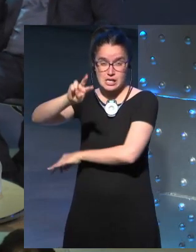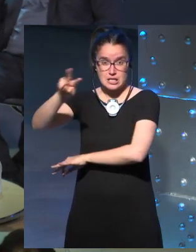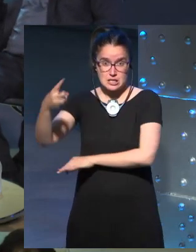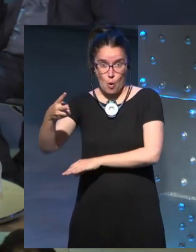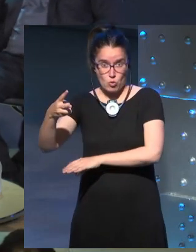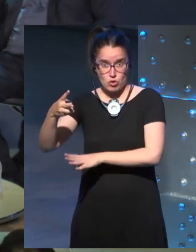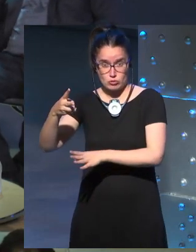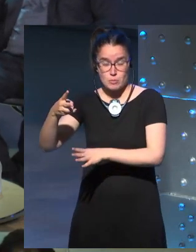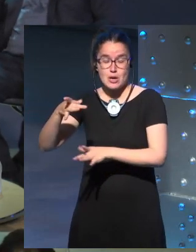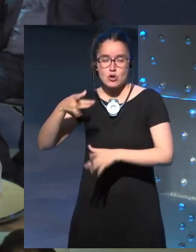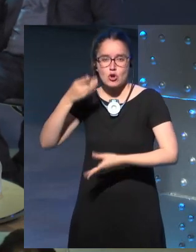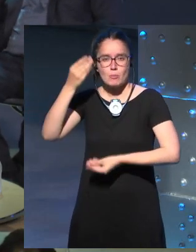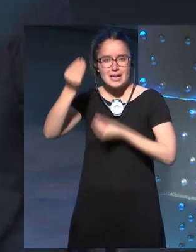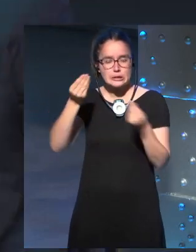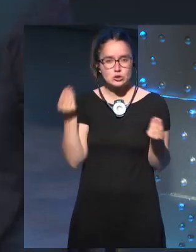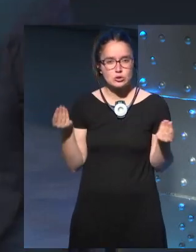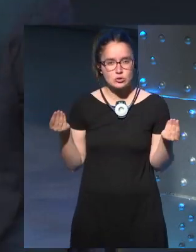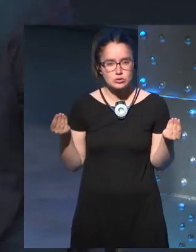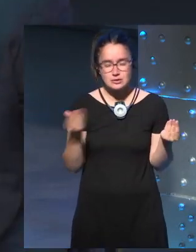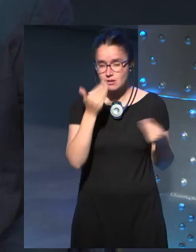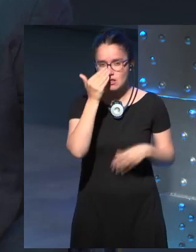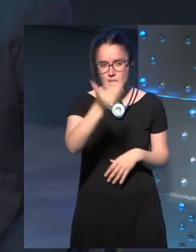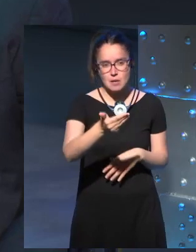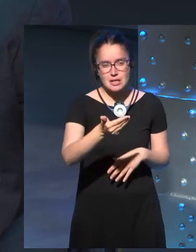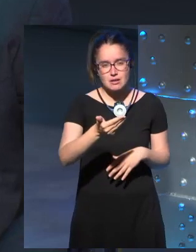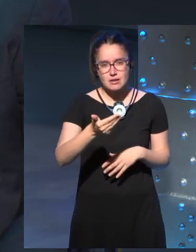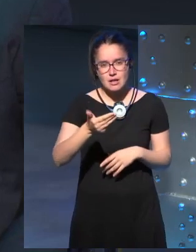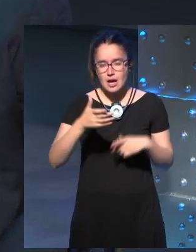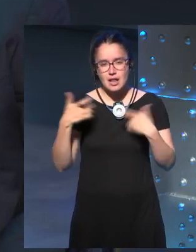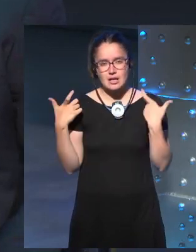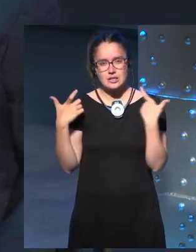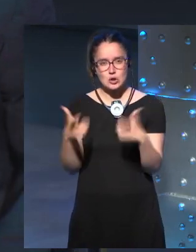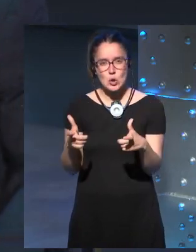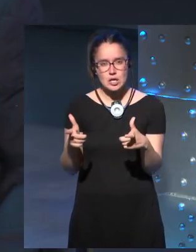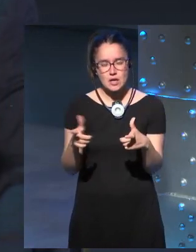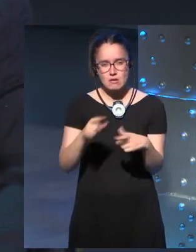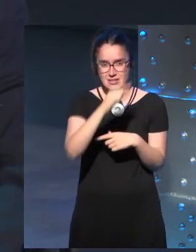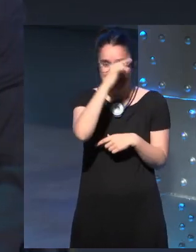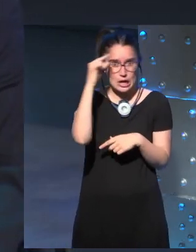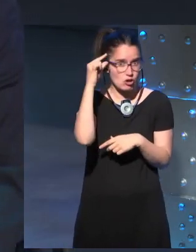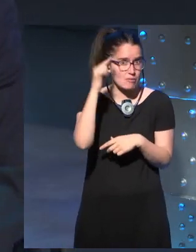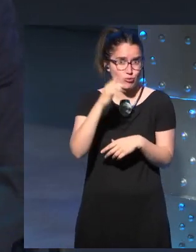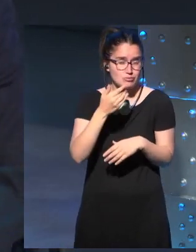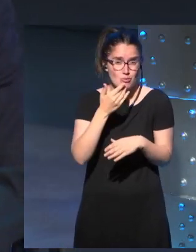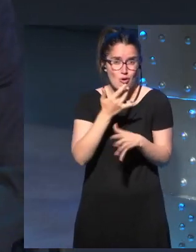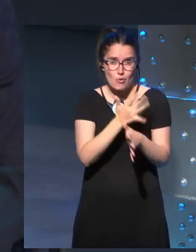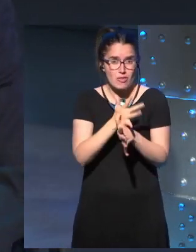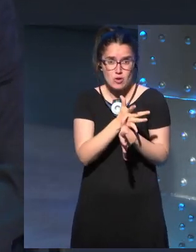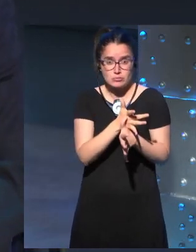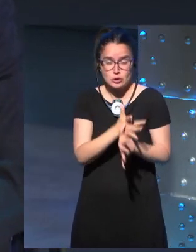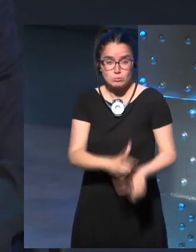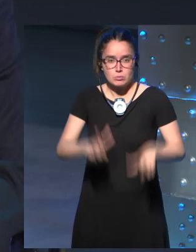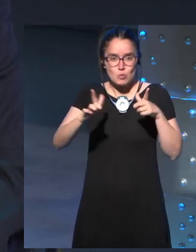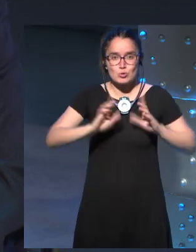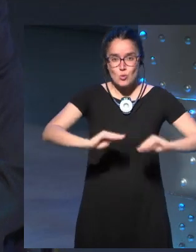was substituted in the second half, but this was responsibility of the category of